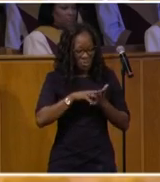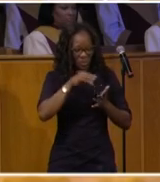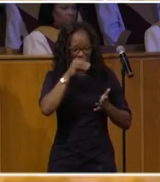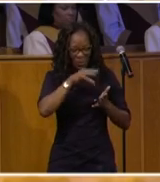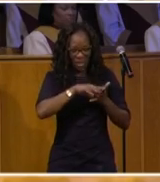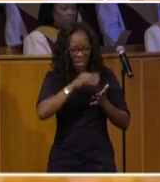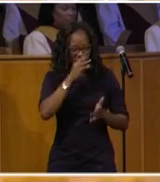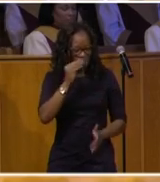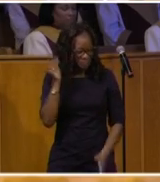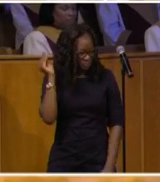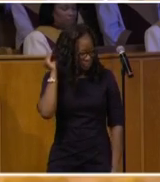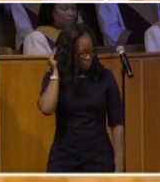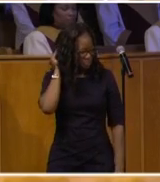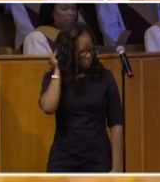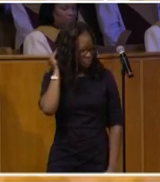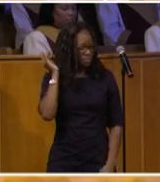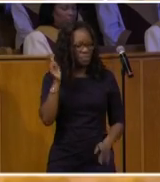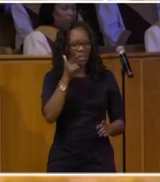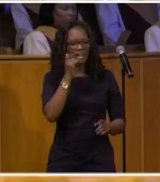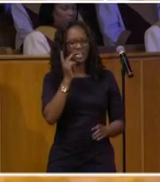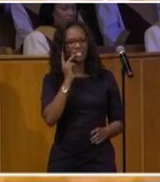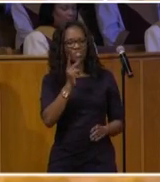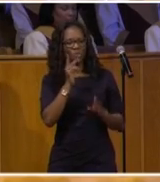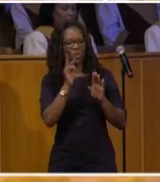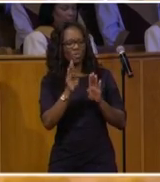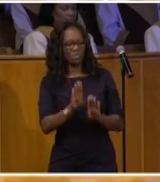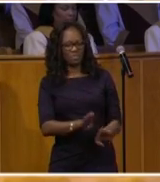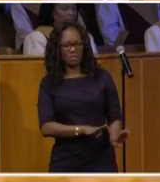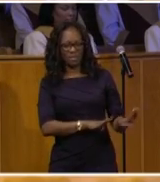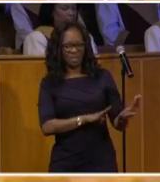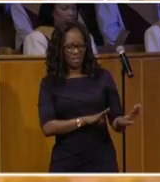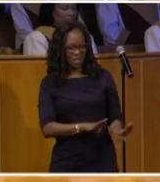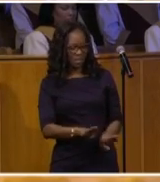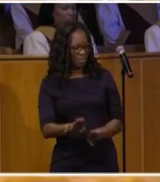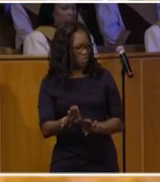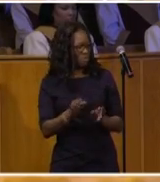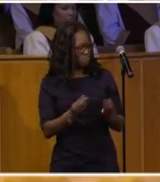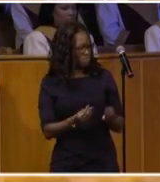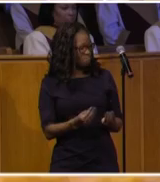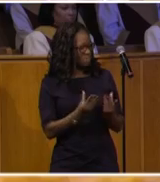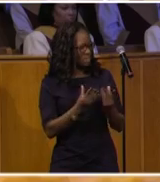because I saw the behavior of many old saints.